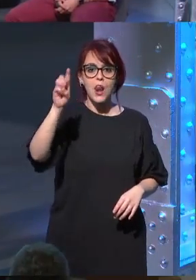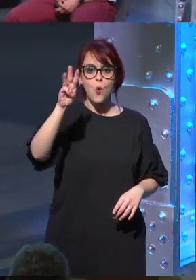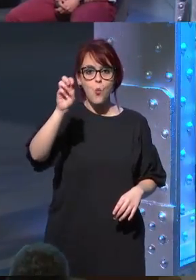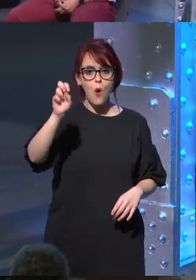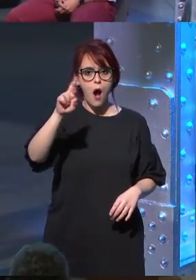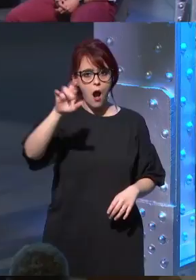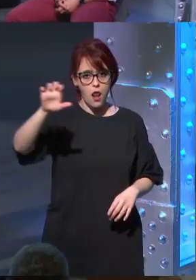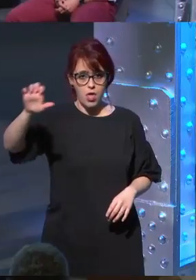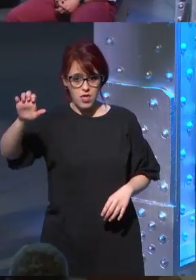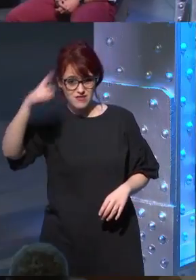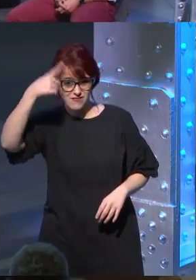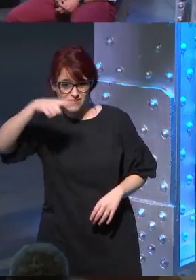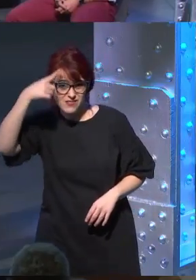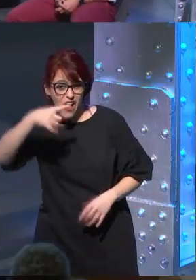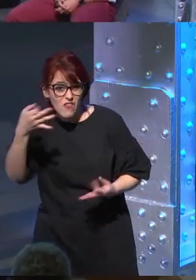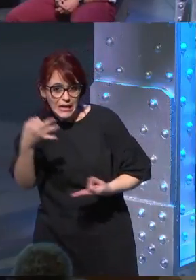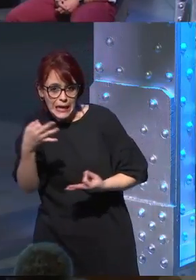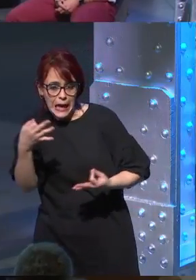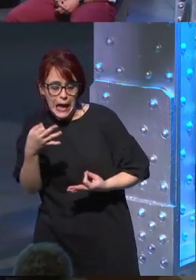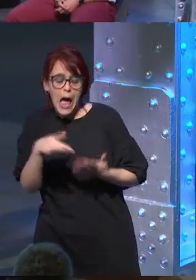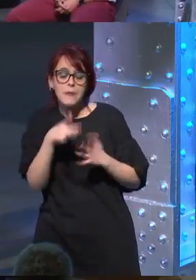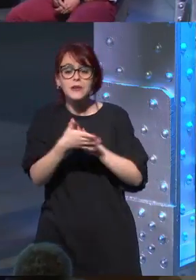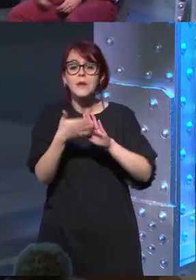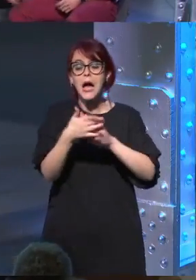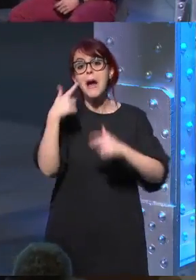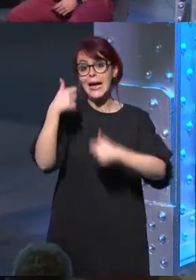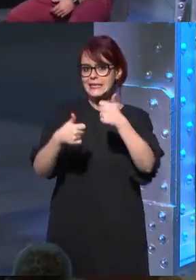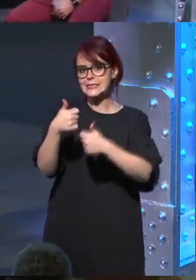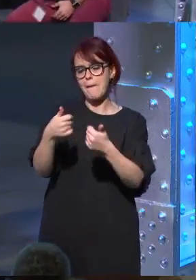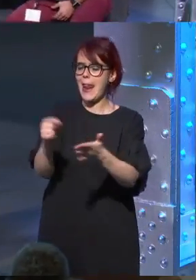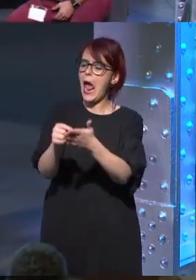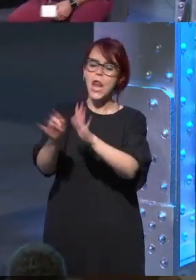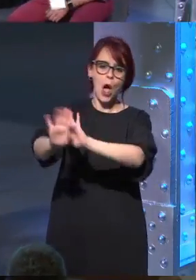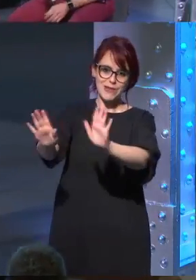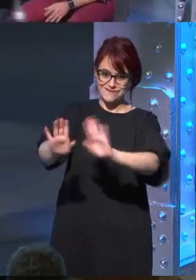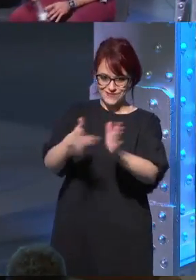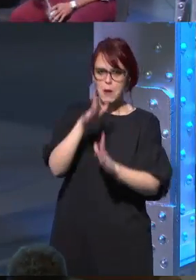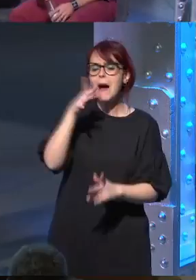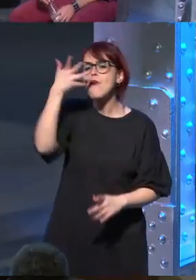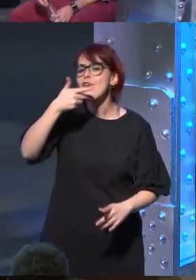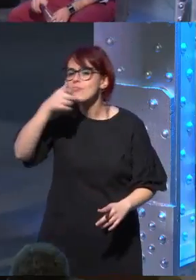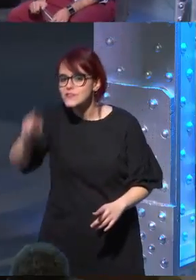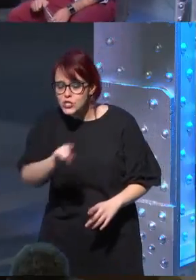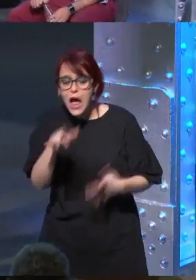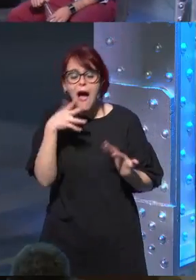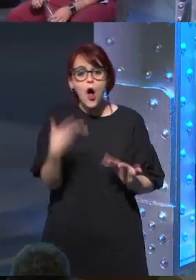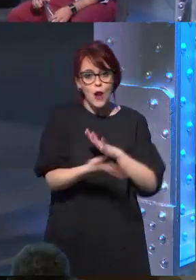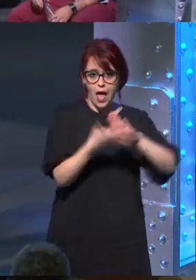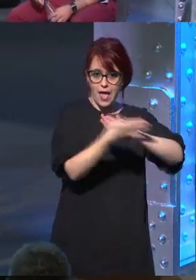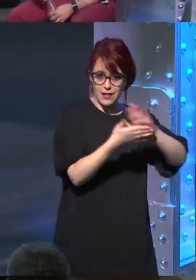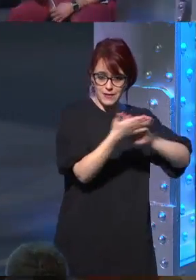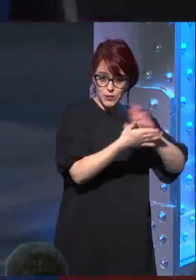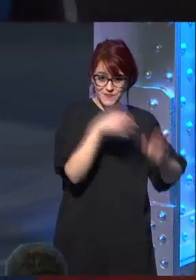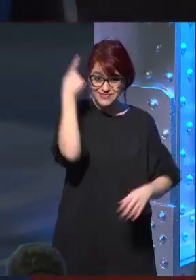what about a malware? No, I don't. More or less, yes. After this mini test, where we won't